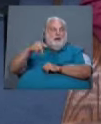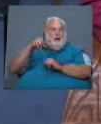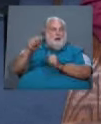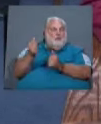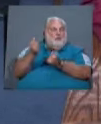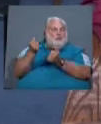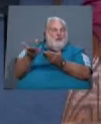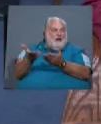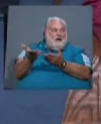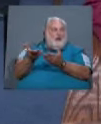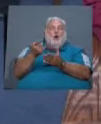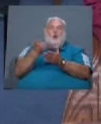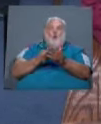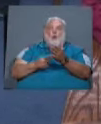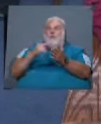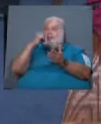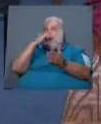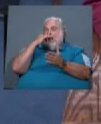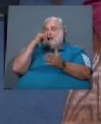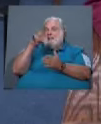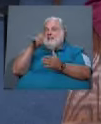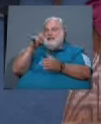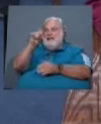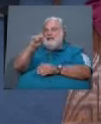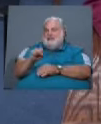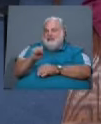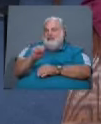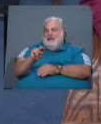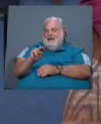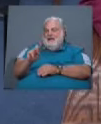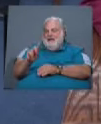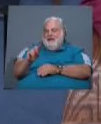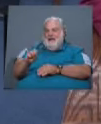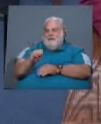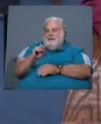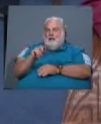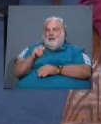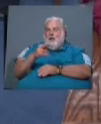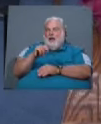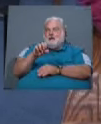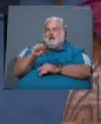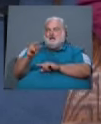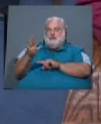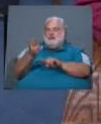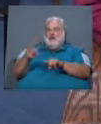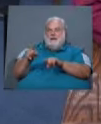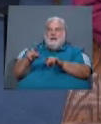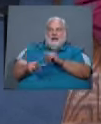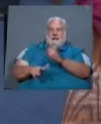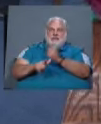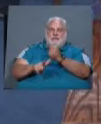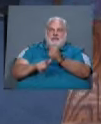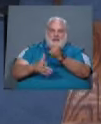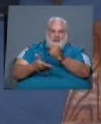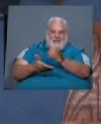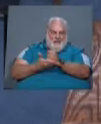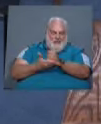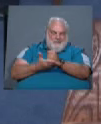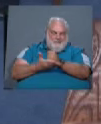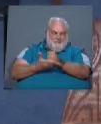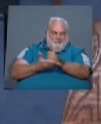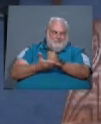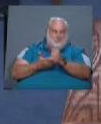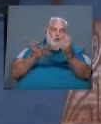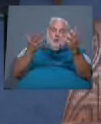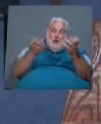provided whatever those kids needed there in the South End. And Mr. Thrasher came in and supplemented that. So we